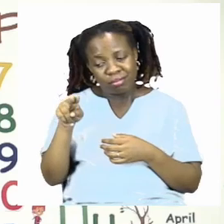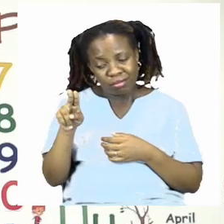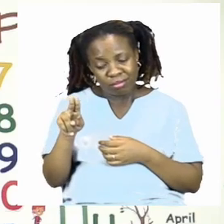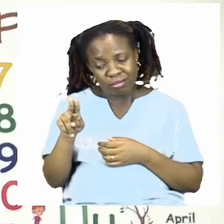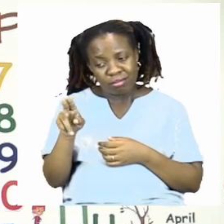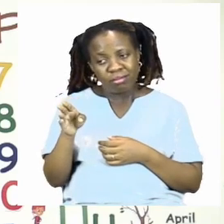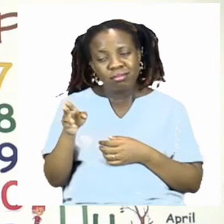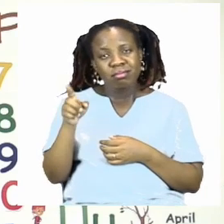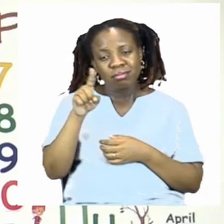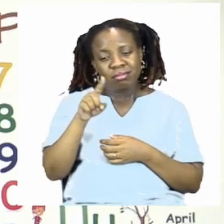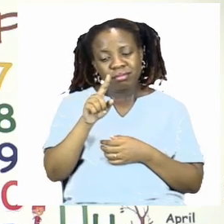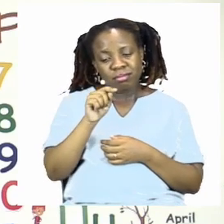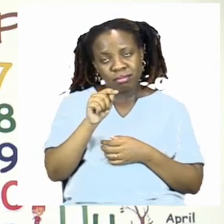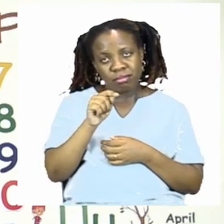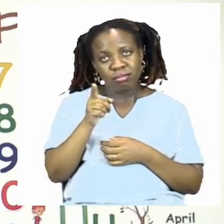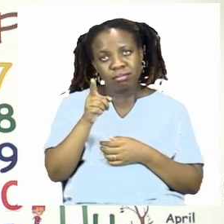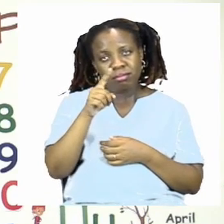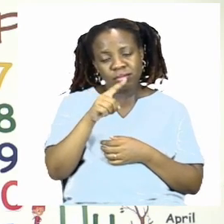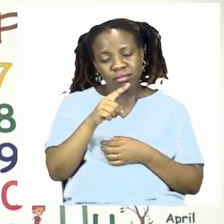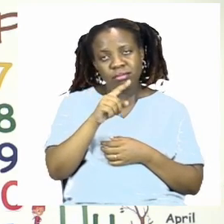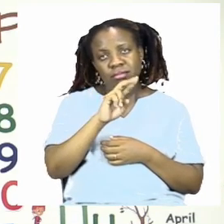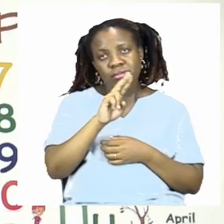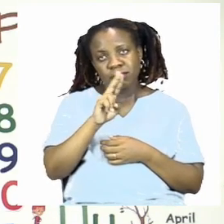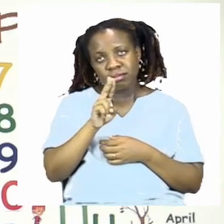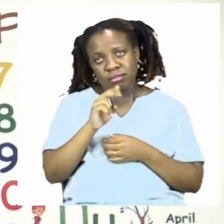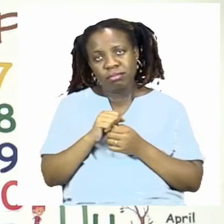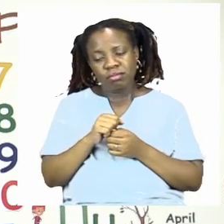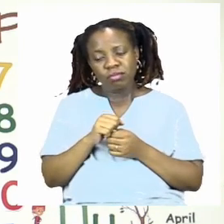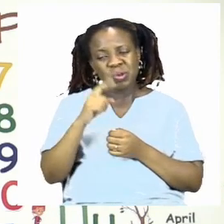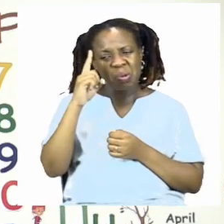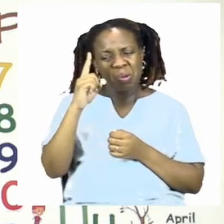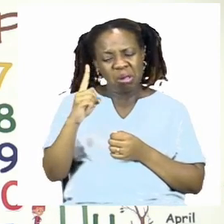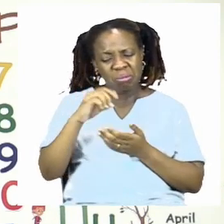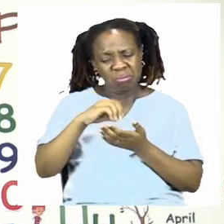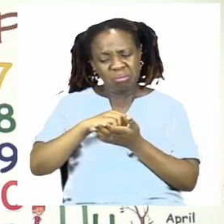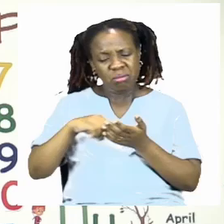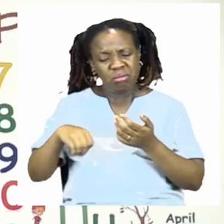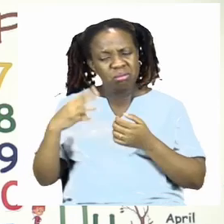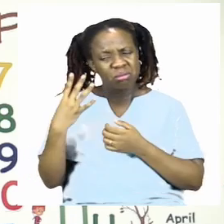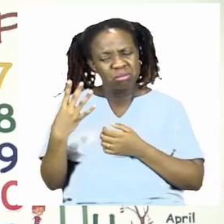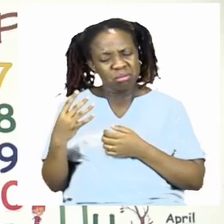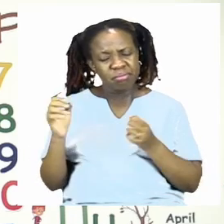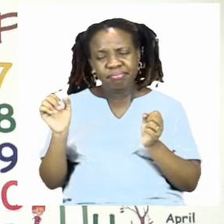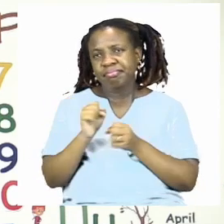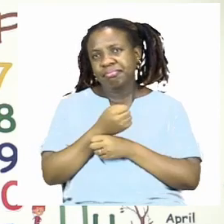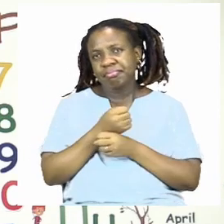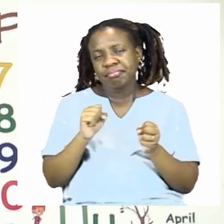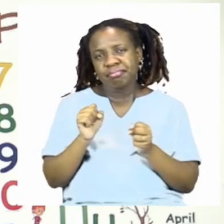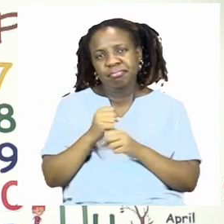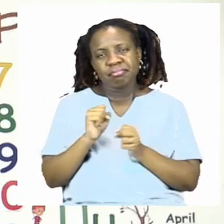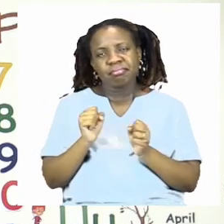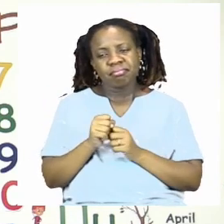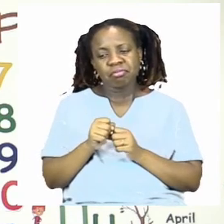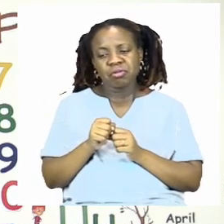with the first one, 1 minus 4. Now, can we minus 4 from 1? No, we can't, because 4